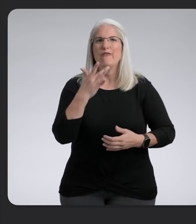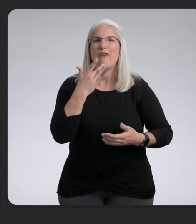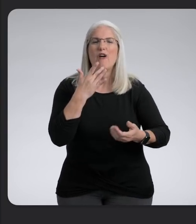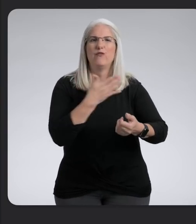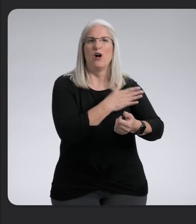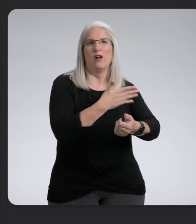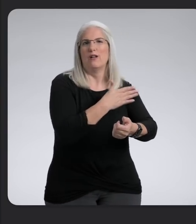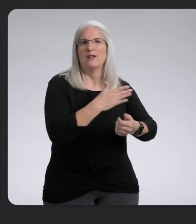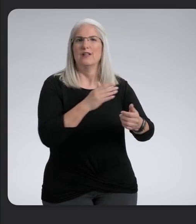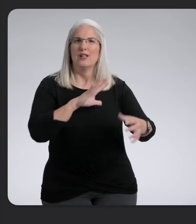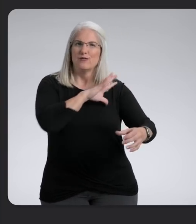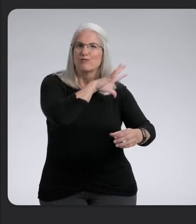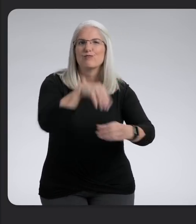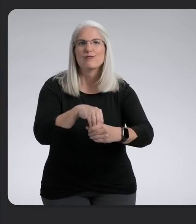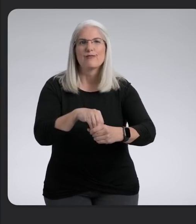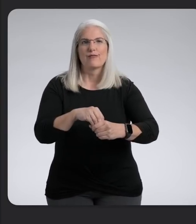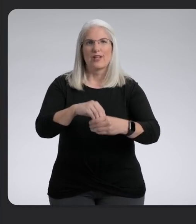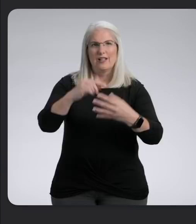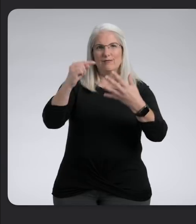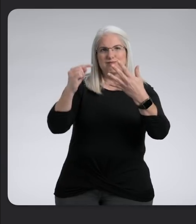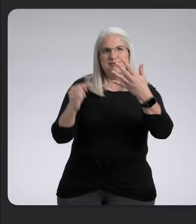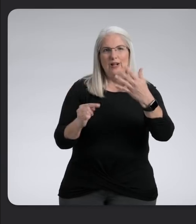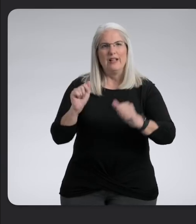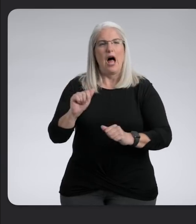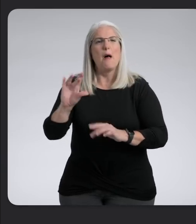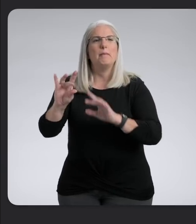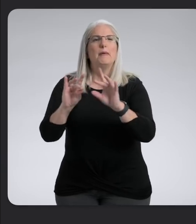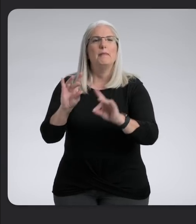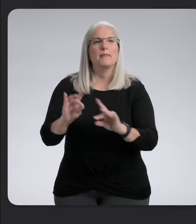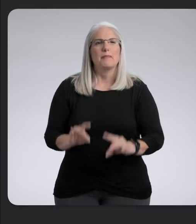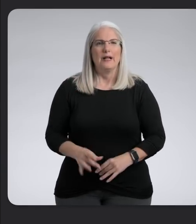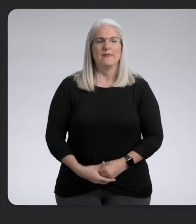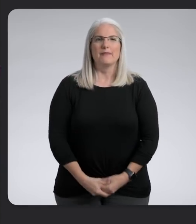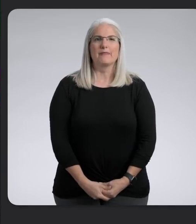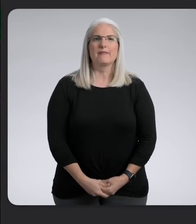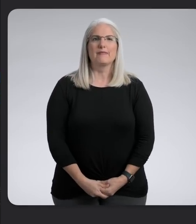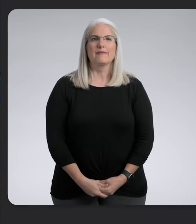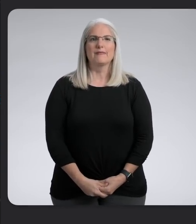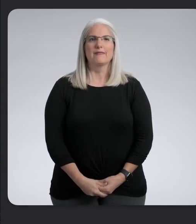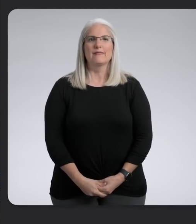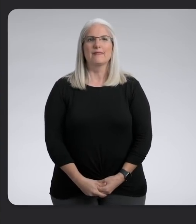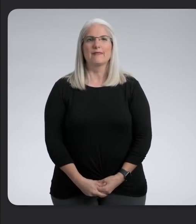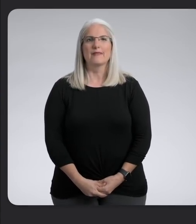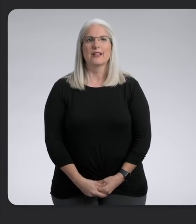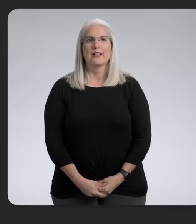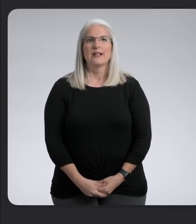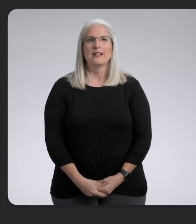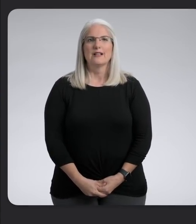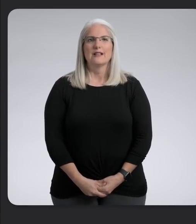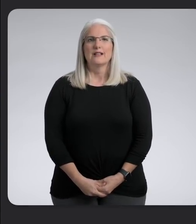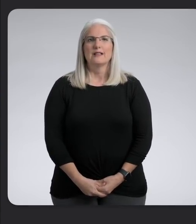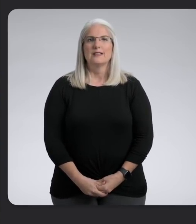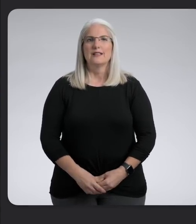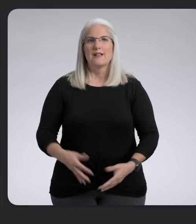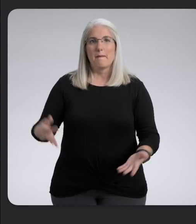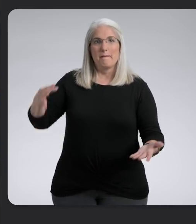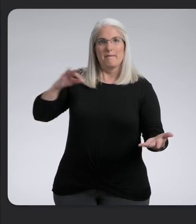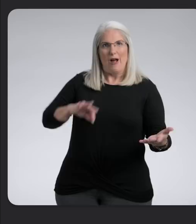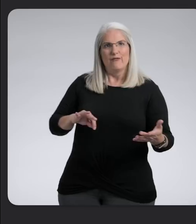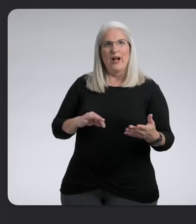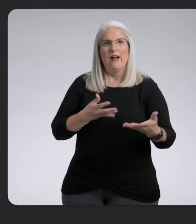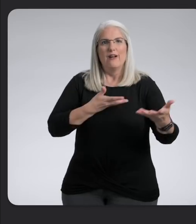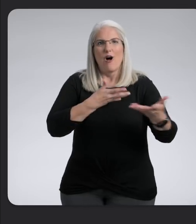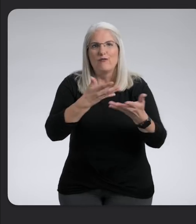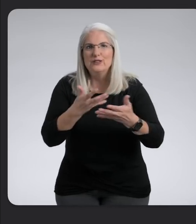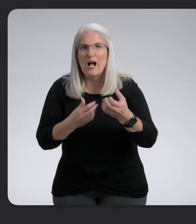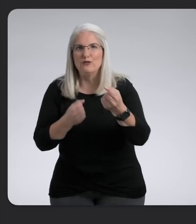Grande, The Weeknd, J Balvin, and Casey Musgraves. With the benefits of Conversation Boost, the